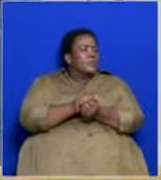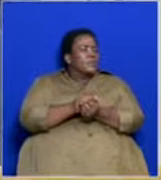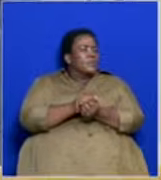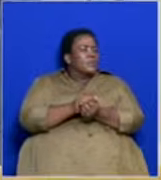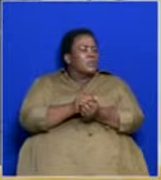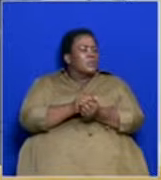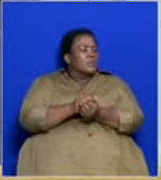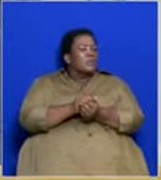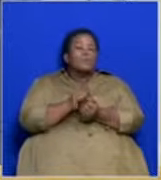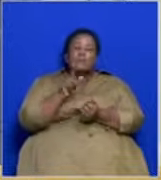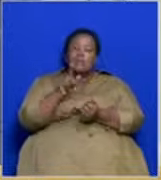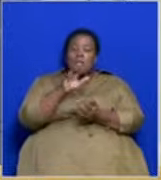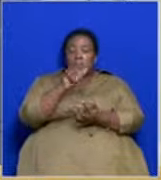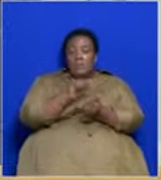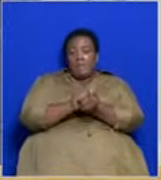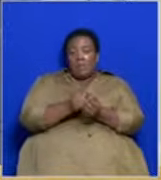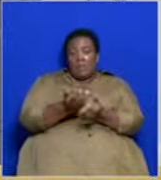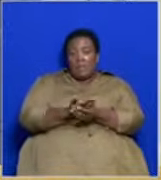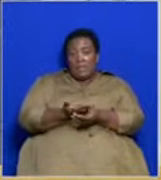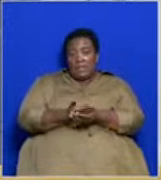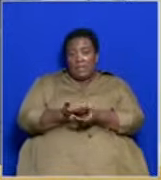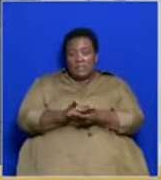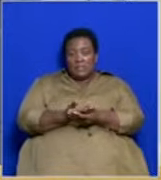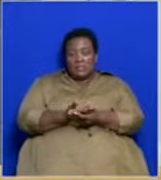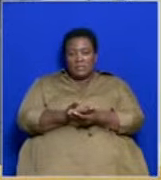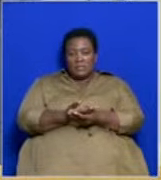and it was compiled by...